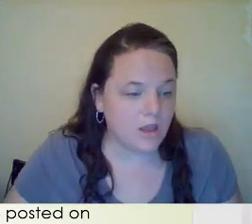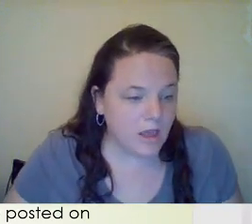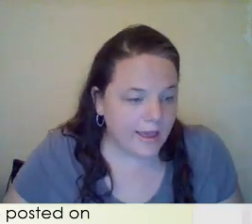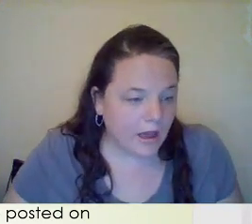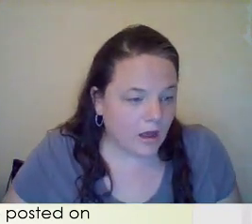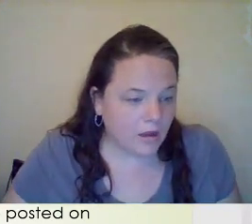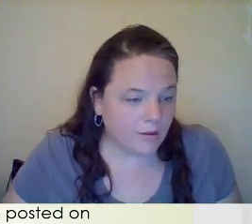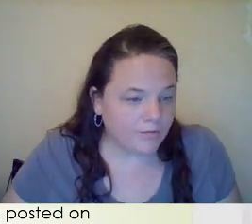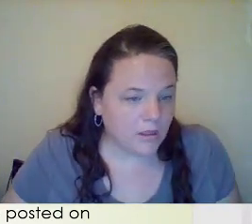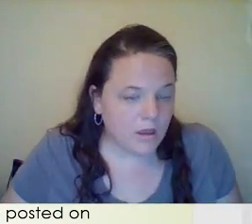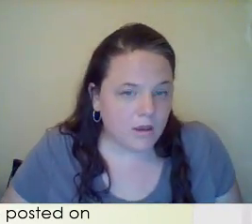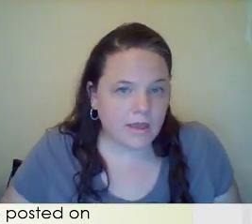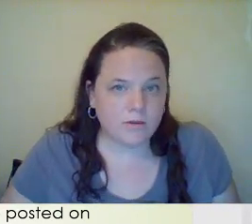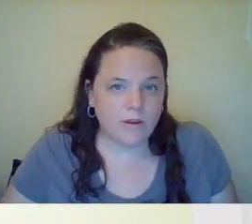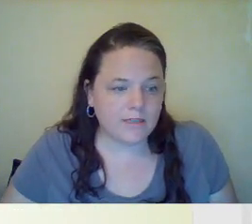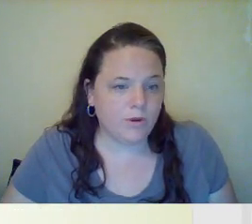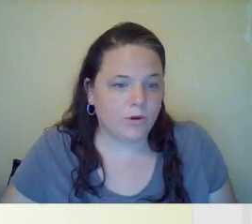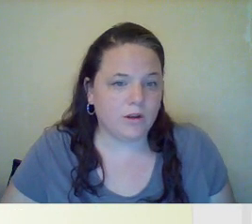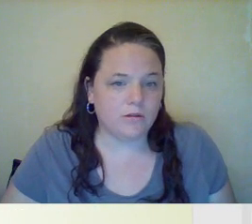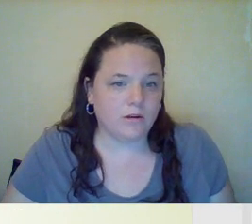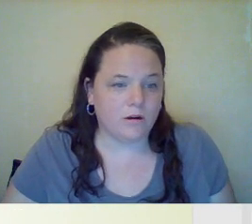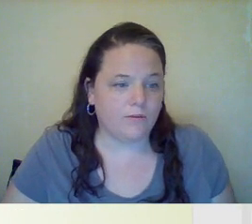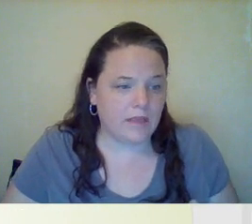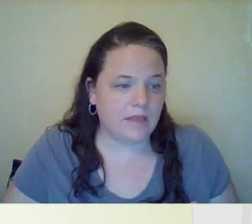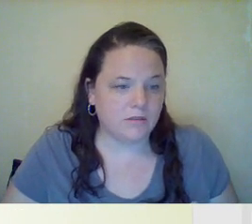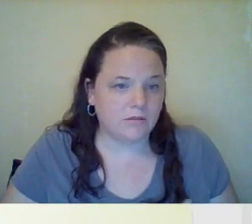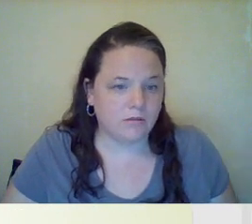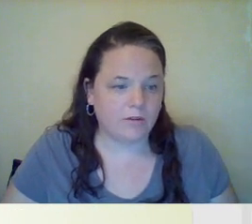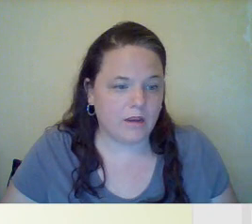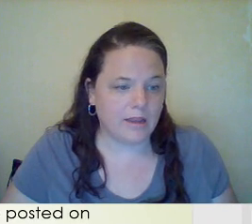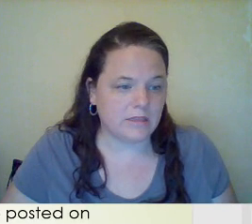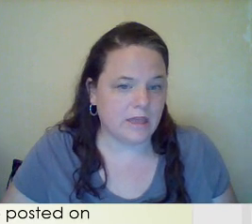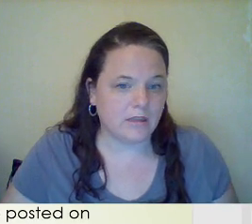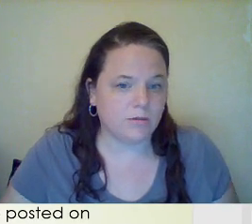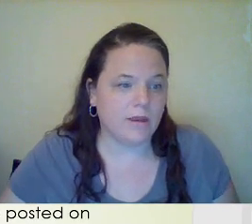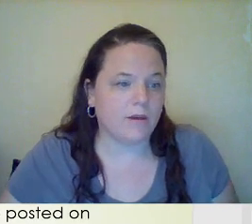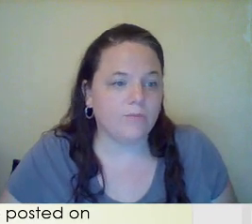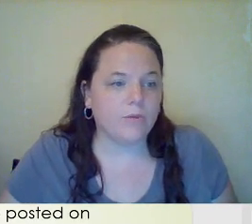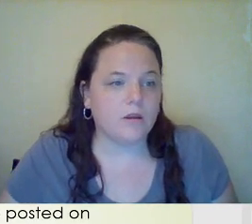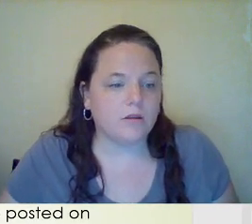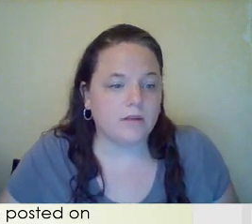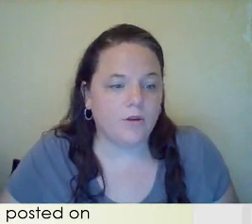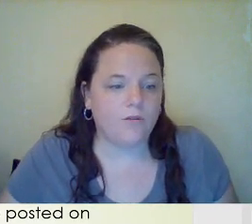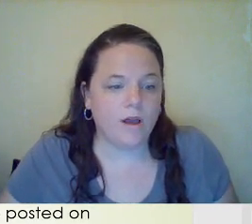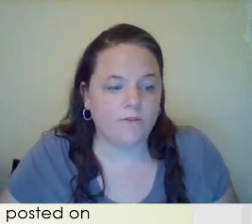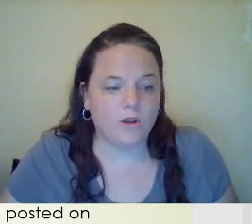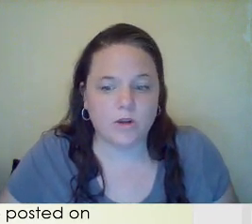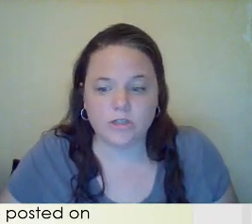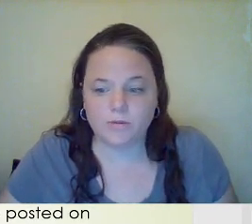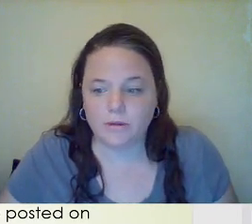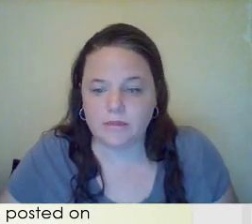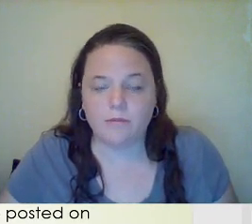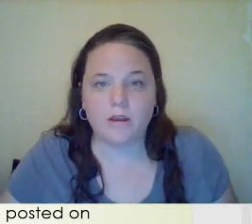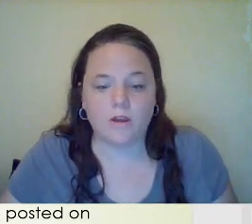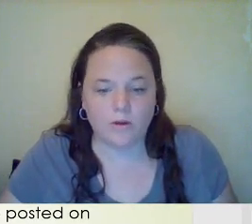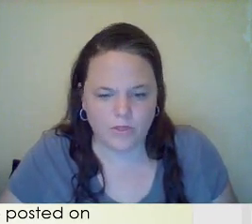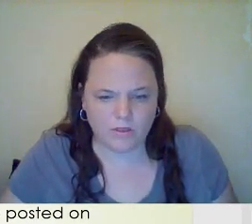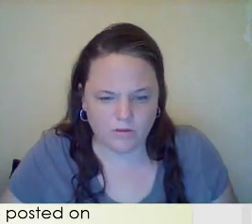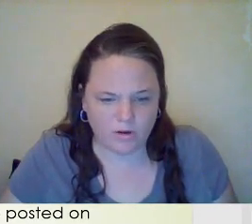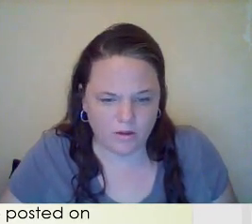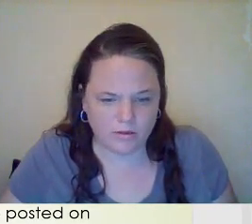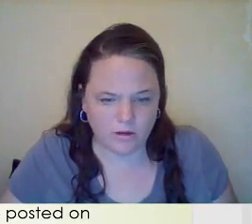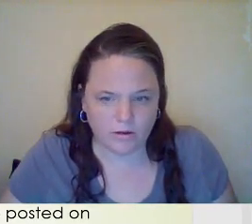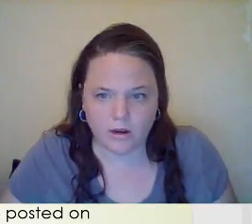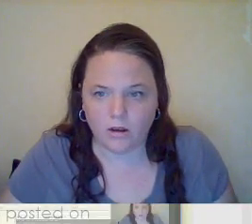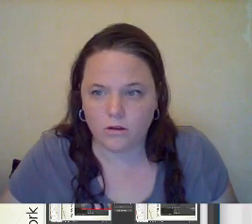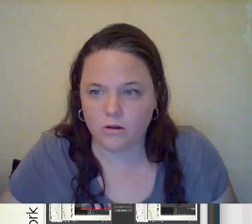position. Okay, so next week we're going to learn these. We did not get to that this week. So if y'all have any questions, please let me know. I think